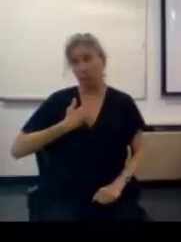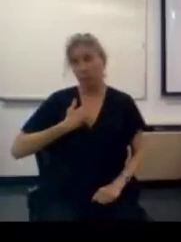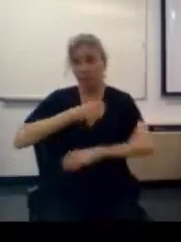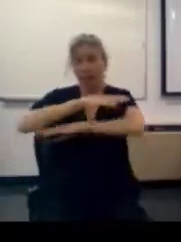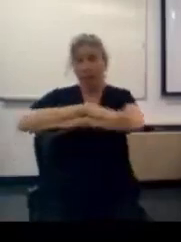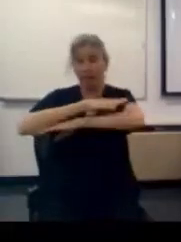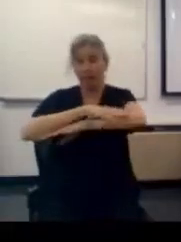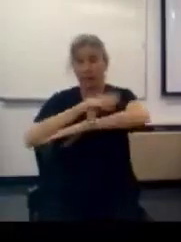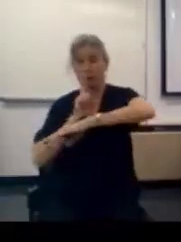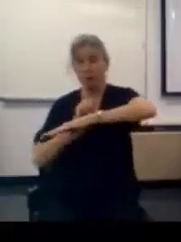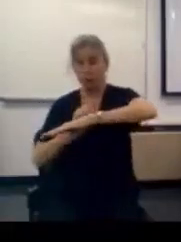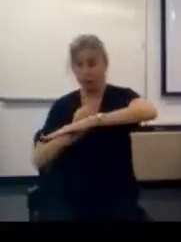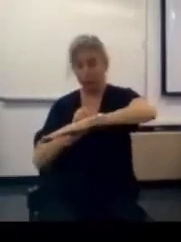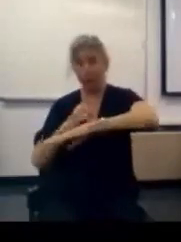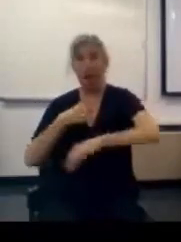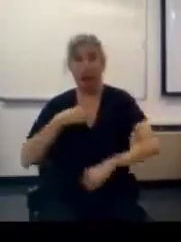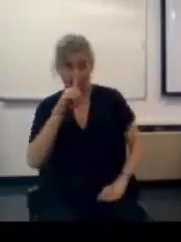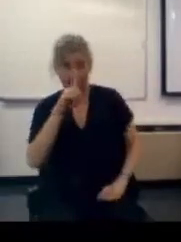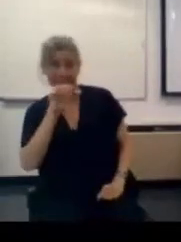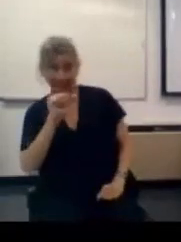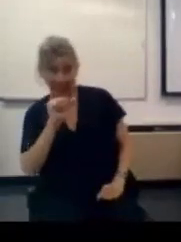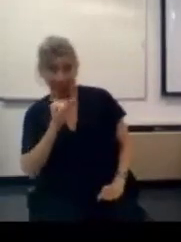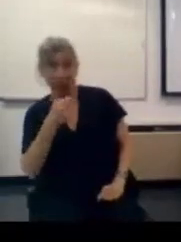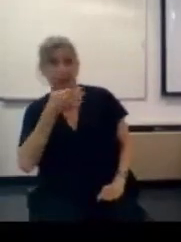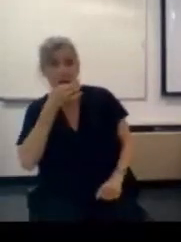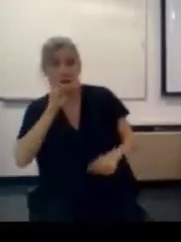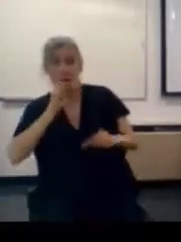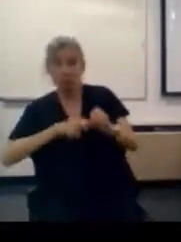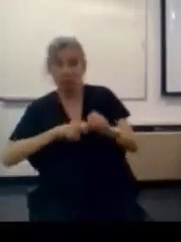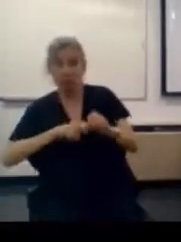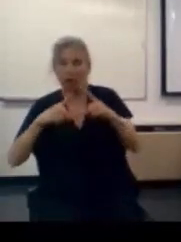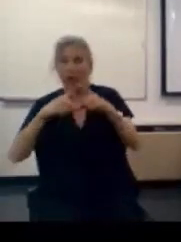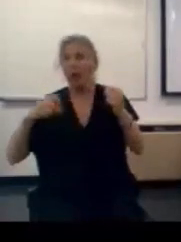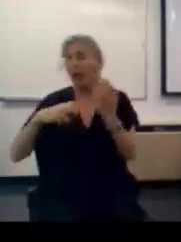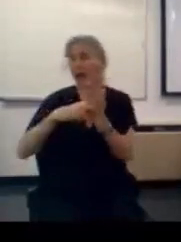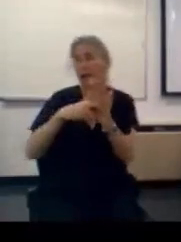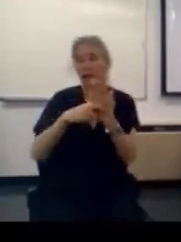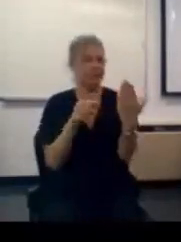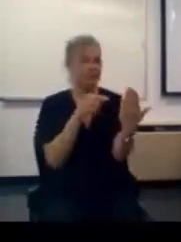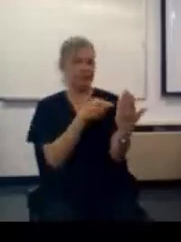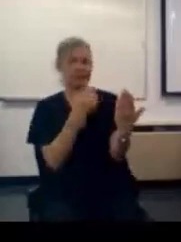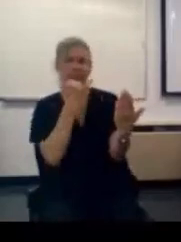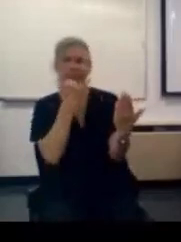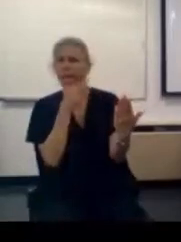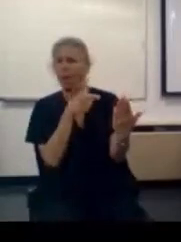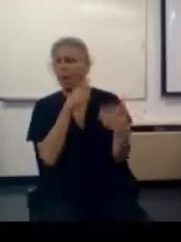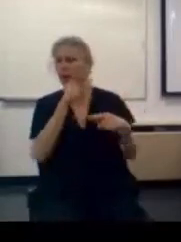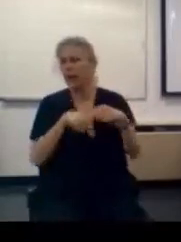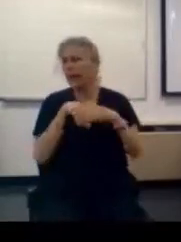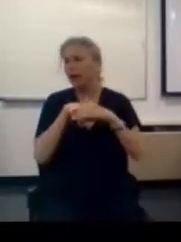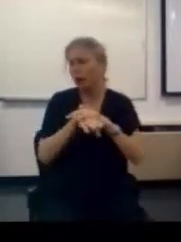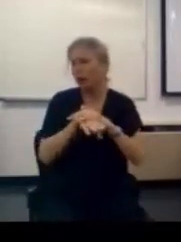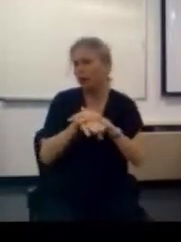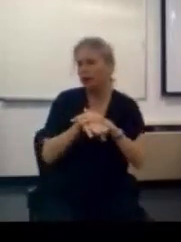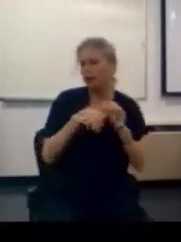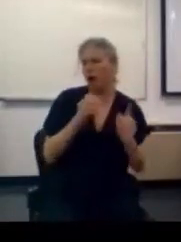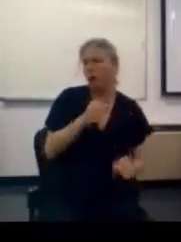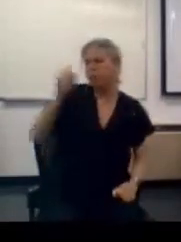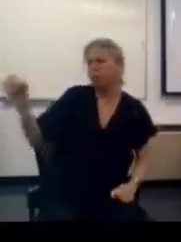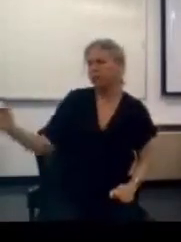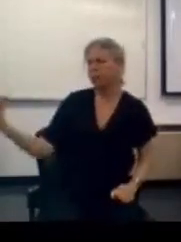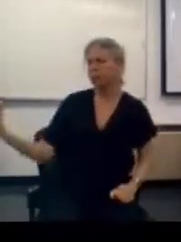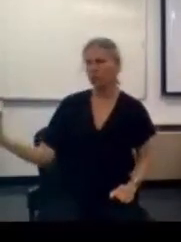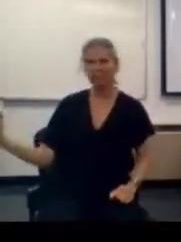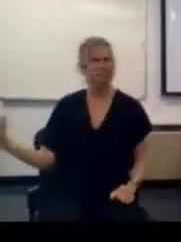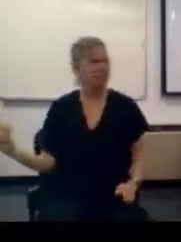system, and I go up. They're boarding, and I go, I'm disabled, and I'm about to board, and the woman looks at my ticket, and she says, oh, there's something wrong with your ticket. You